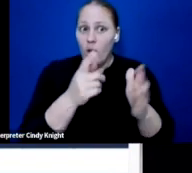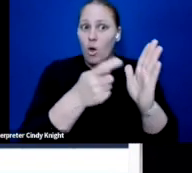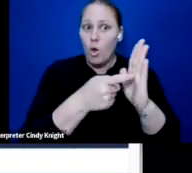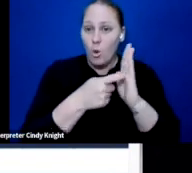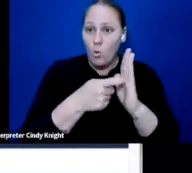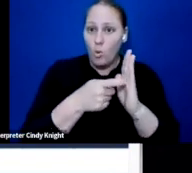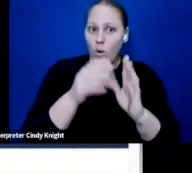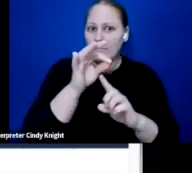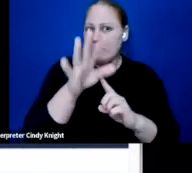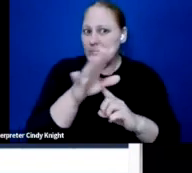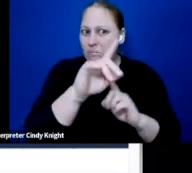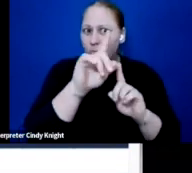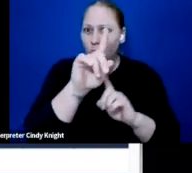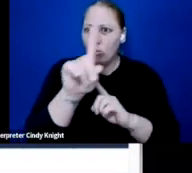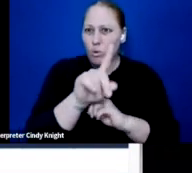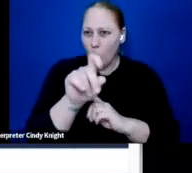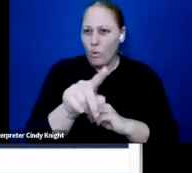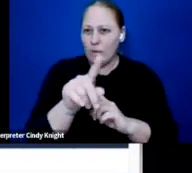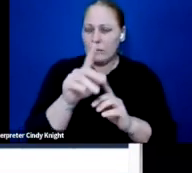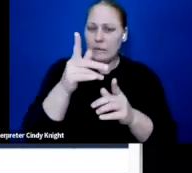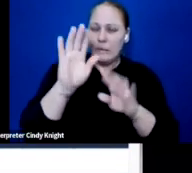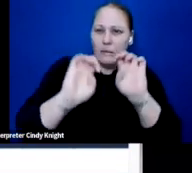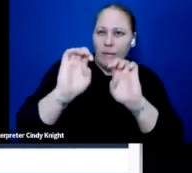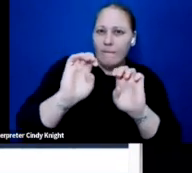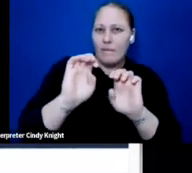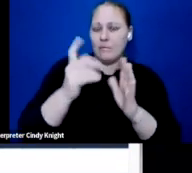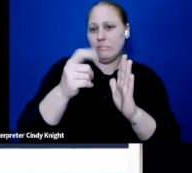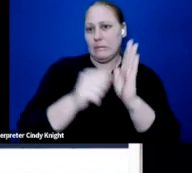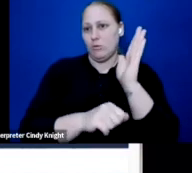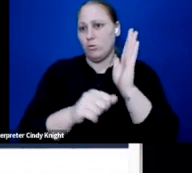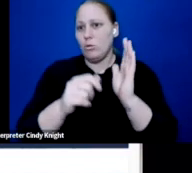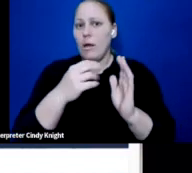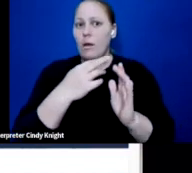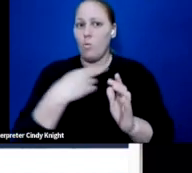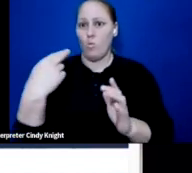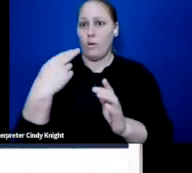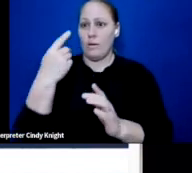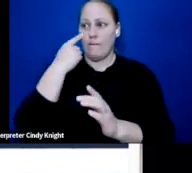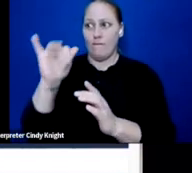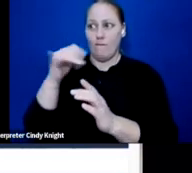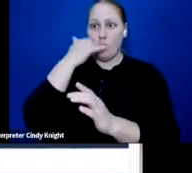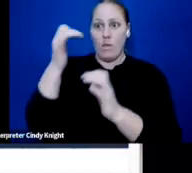prompt questions to evaluate suicide risk of the caller.